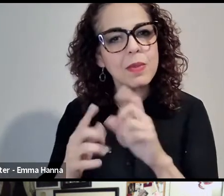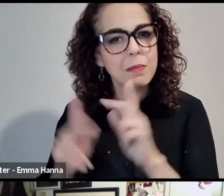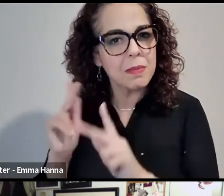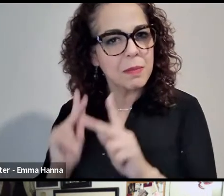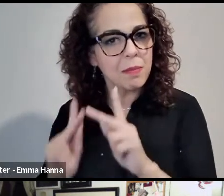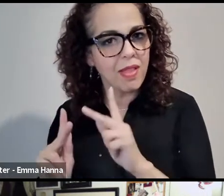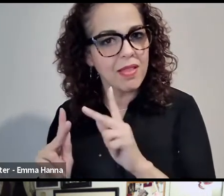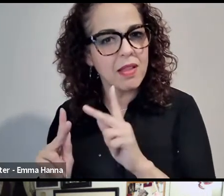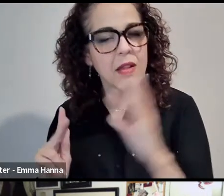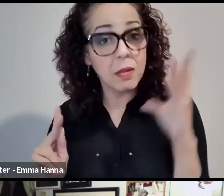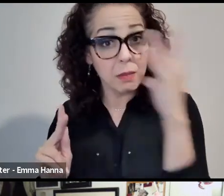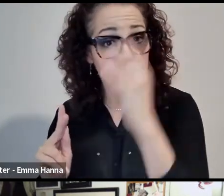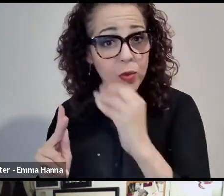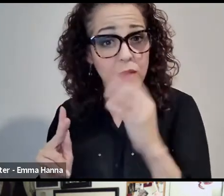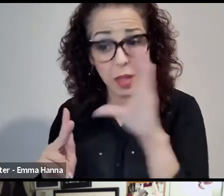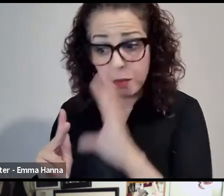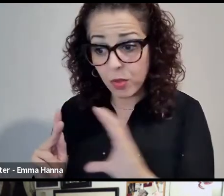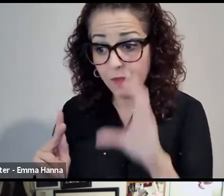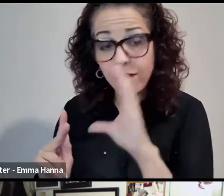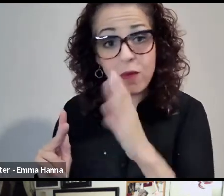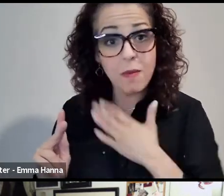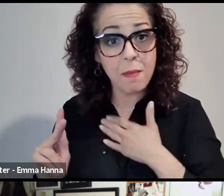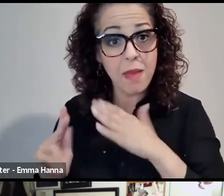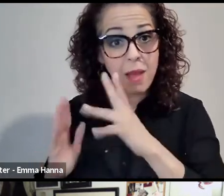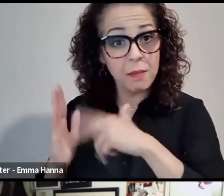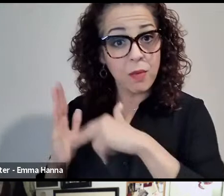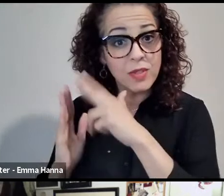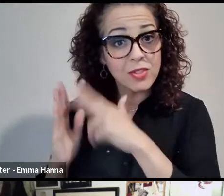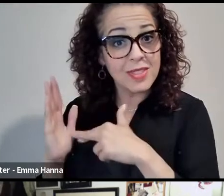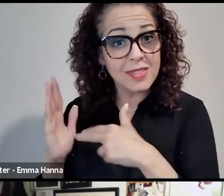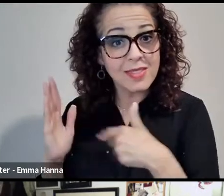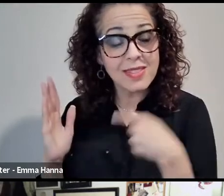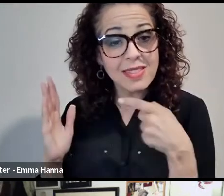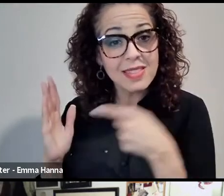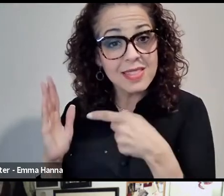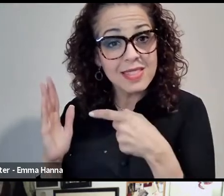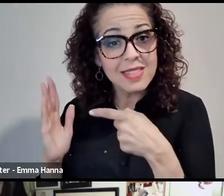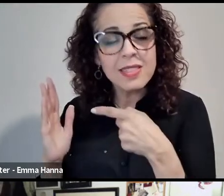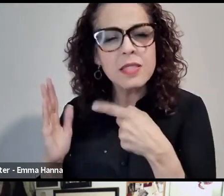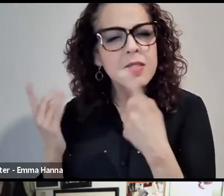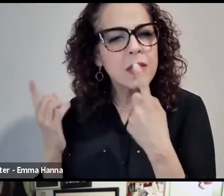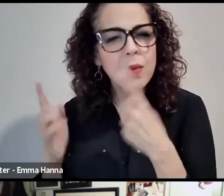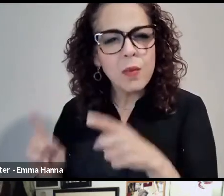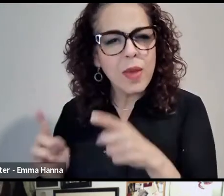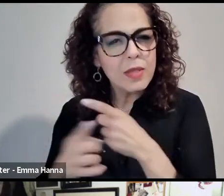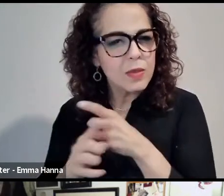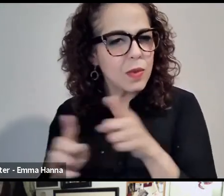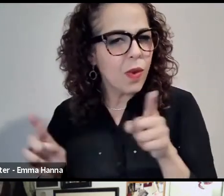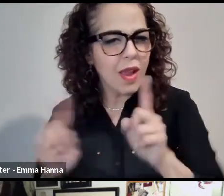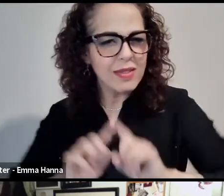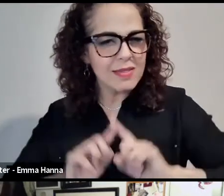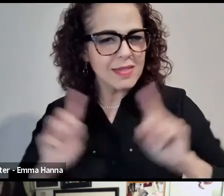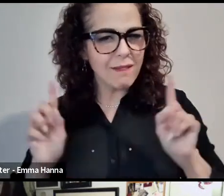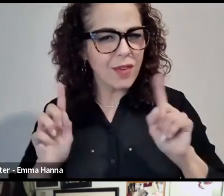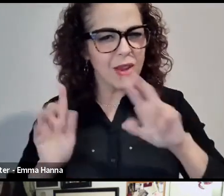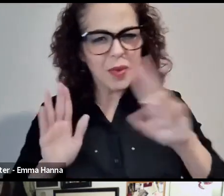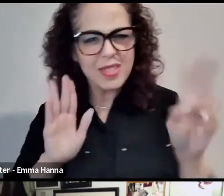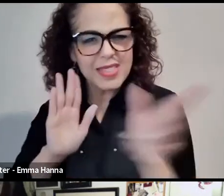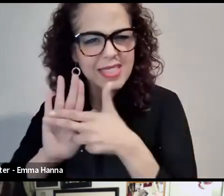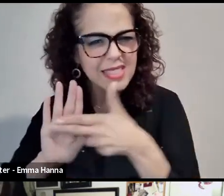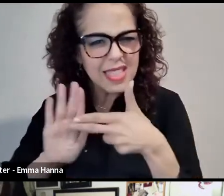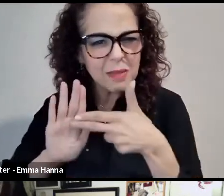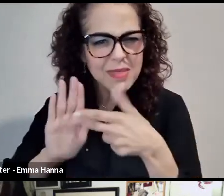looking for in my portraits, which is that when you are different, when you're stigmatized, if you're queer